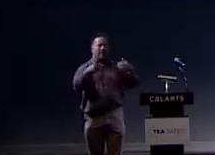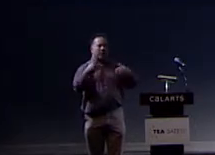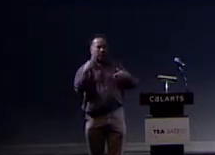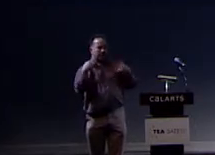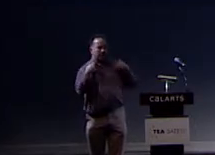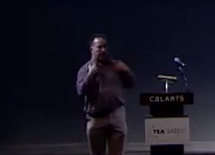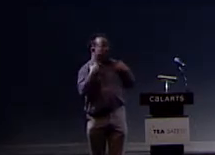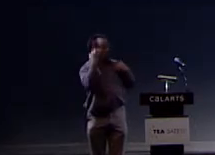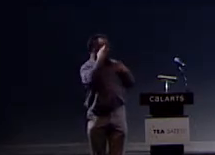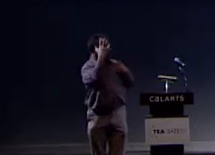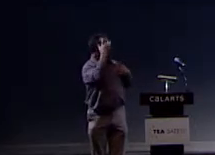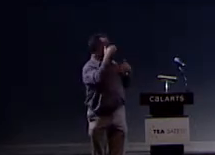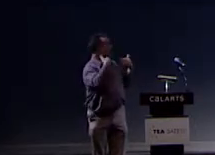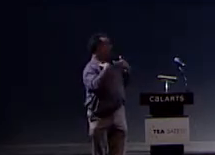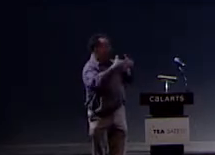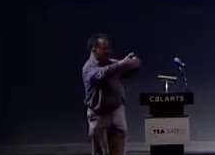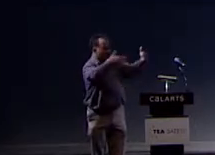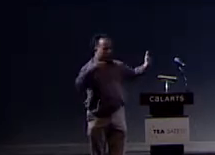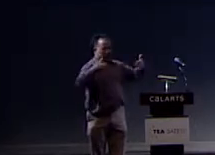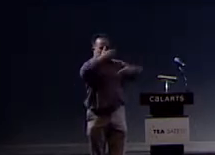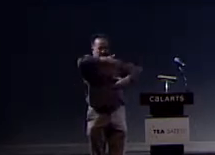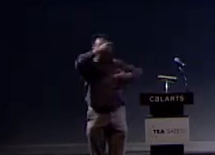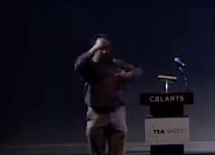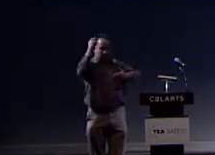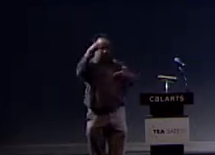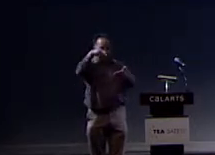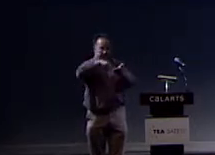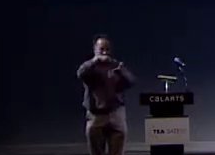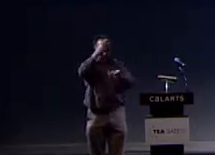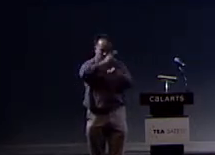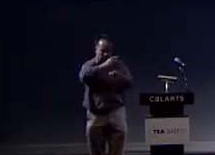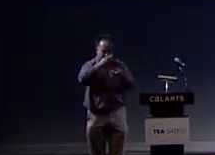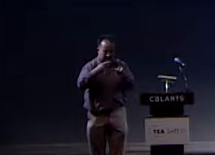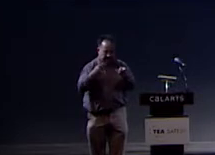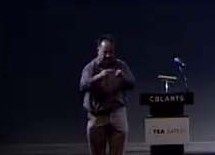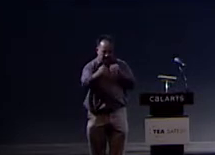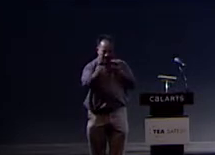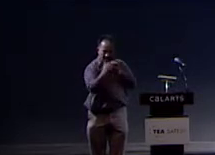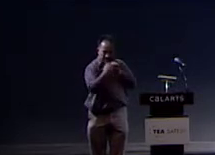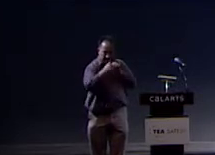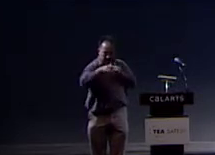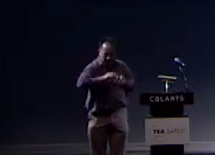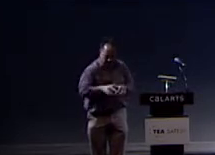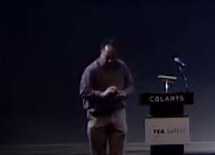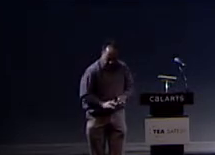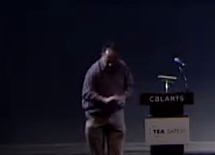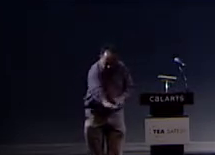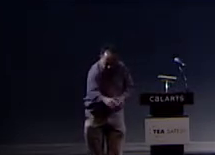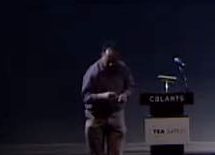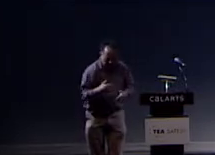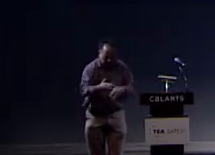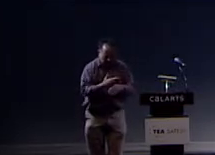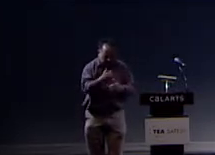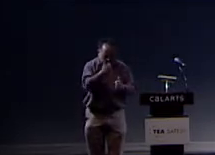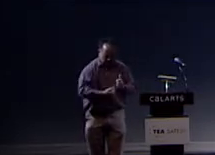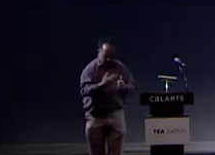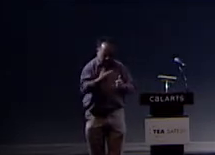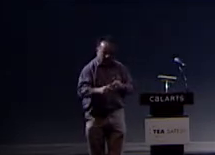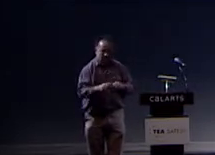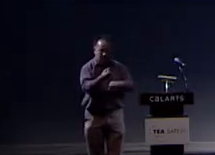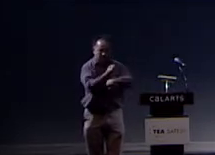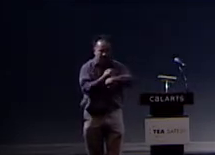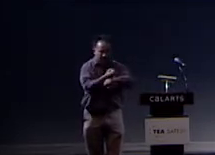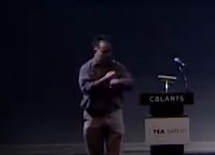toroidal screens is that when you're standing at the right spot, there's an equal distance between each of the surfaces, the surface, and